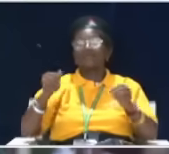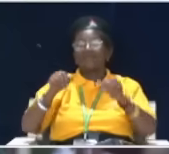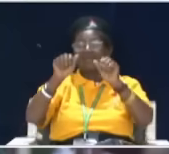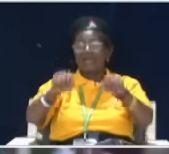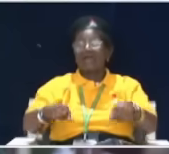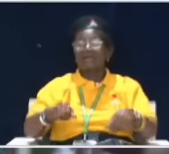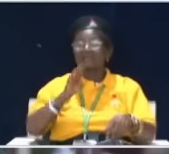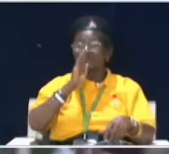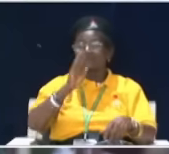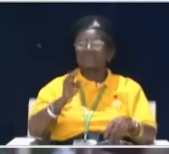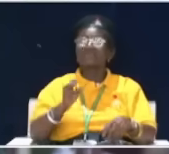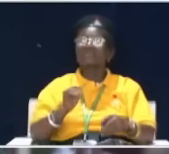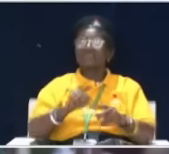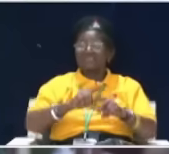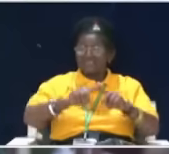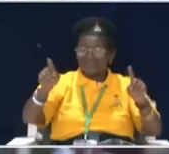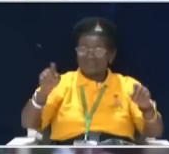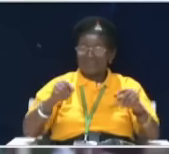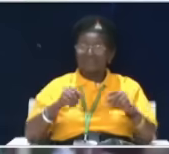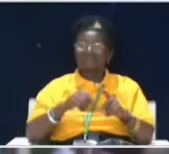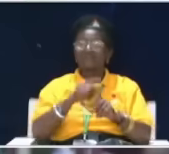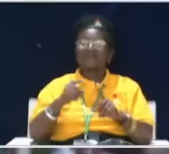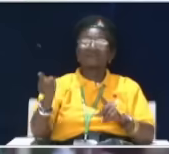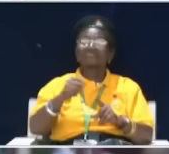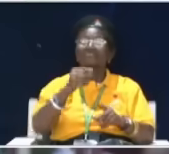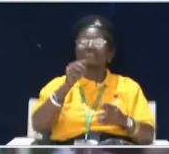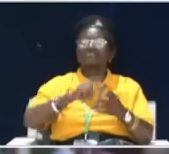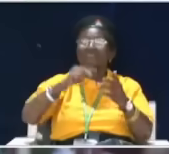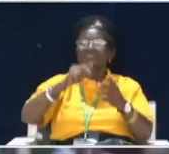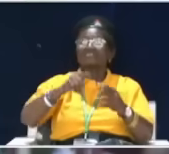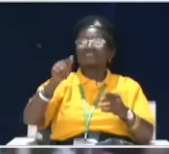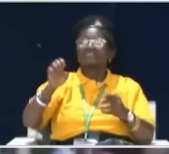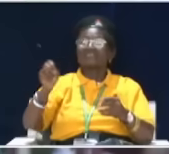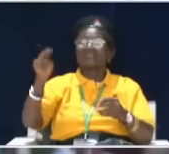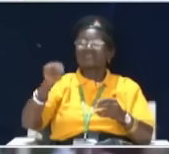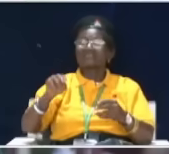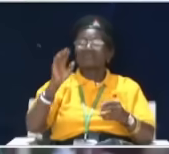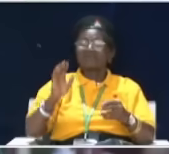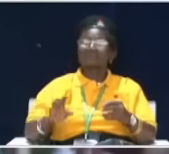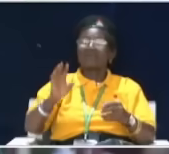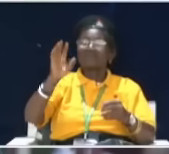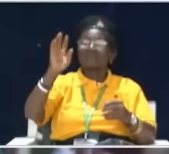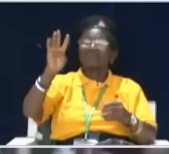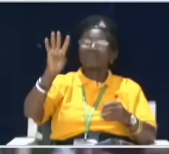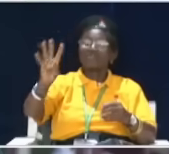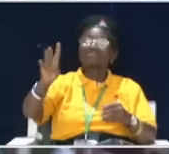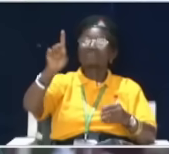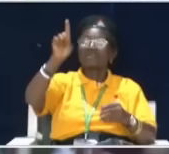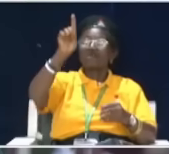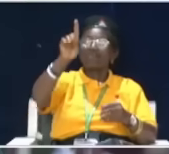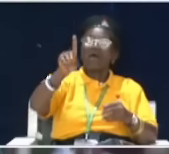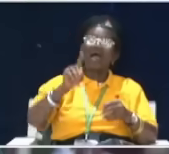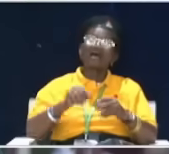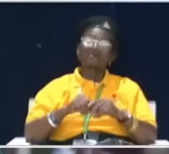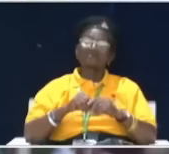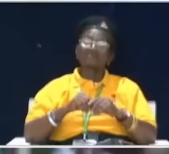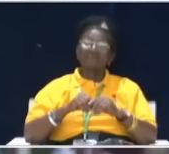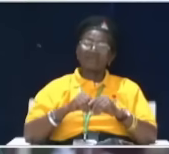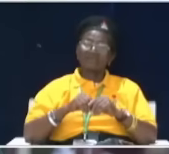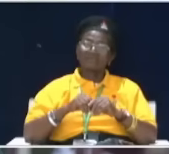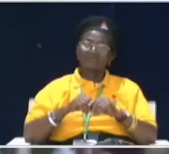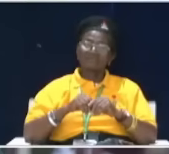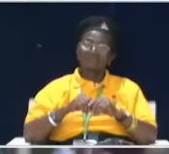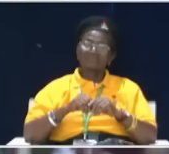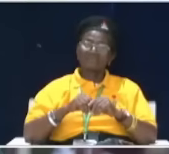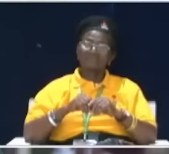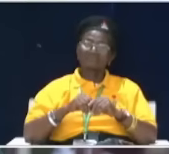yato gede gede. When you read Genesis chapter 41. Nigba ti e ba ka iwe Genesis ori kokanle ni